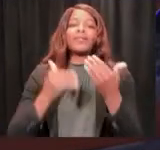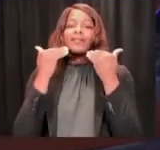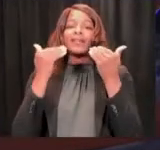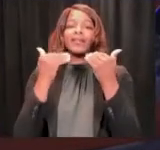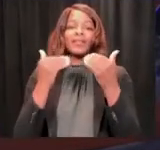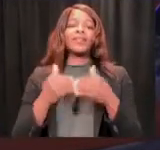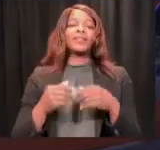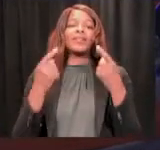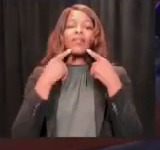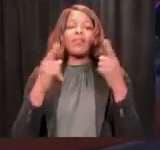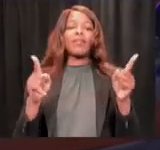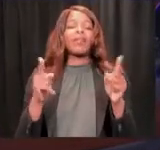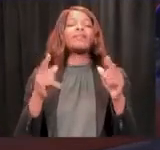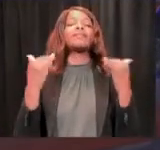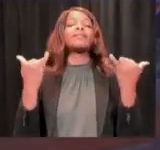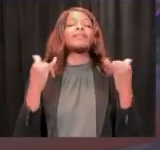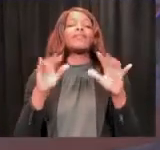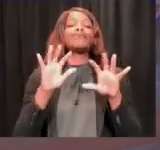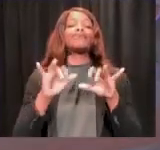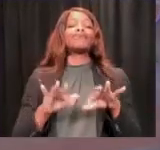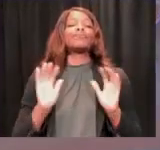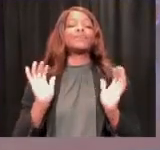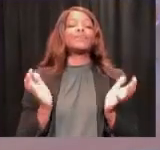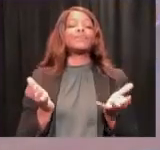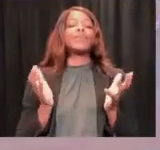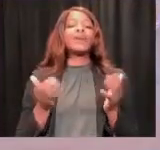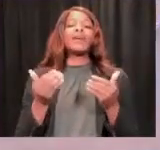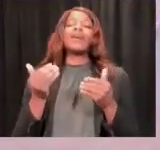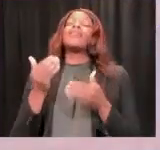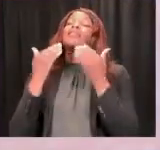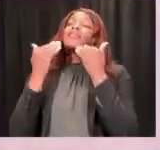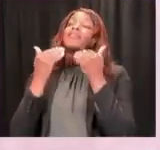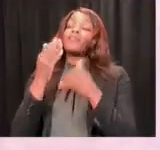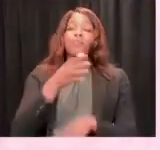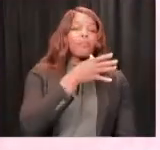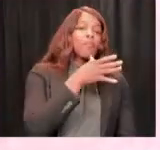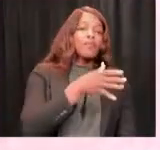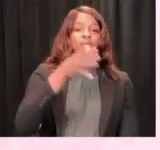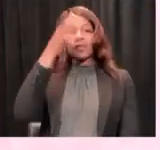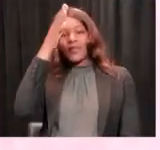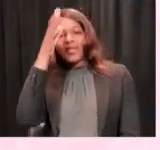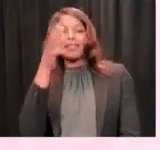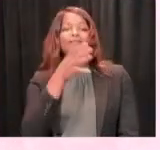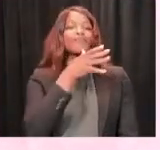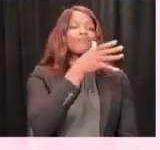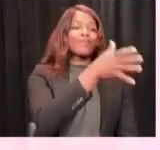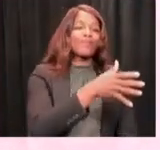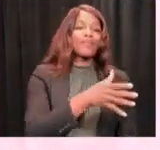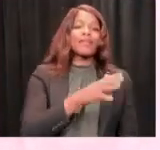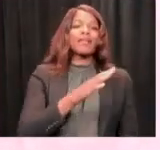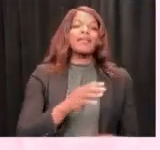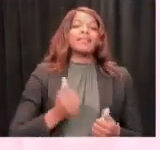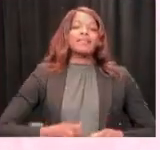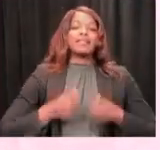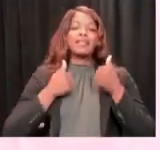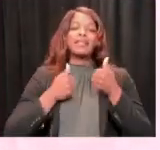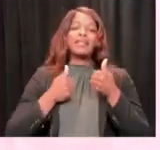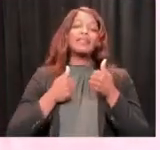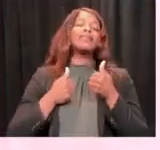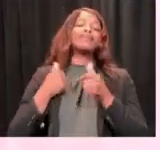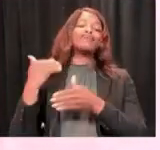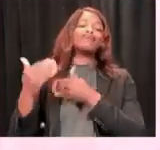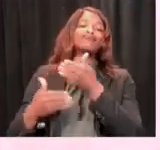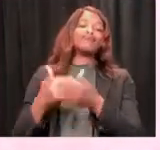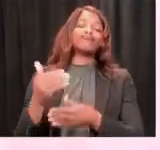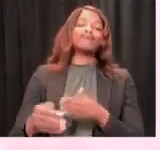it out in the chat right now. Thank you for mama teaching me. Thank you for my father. Thank you for my grandmother. Thank you for this legacy. Thank you,